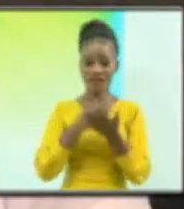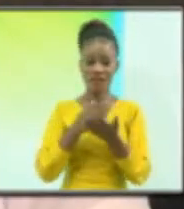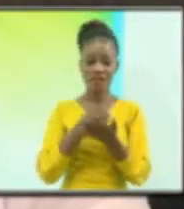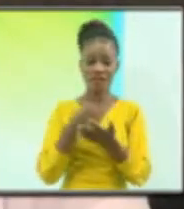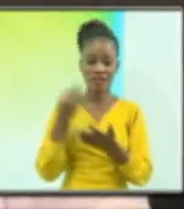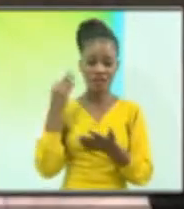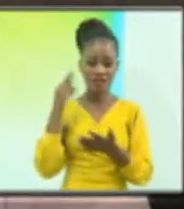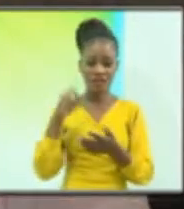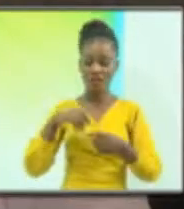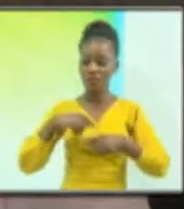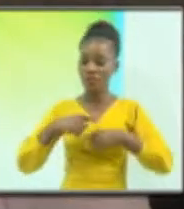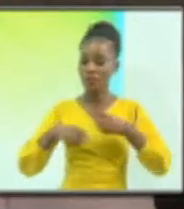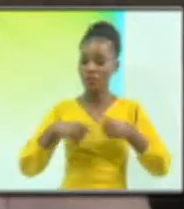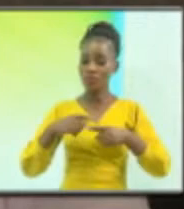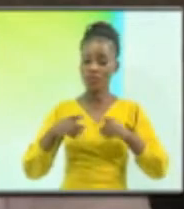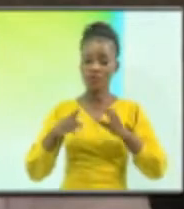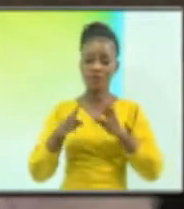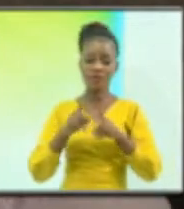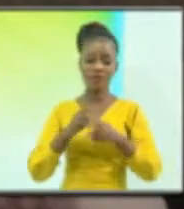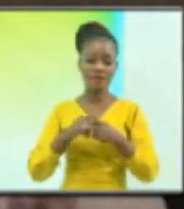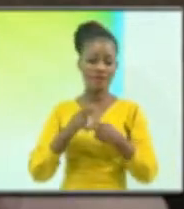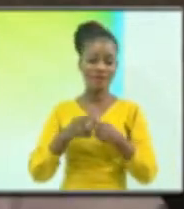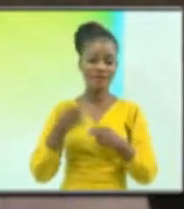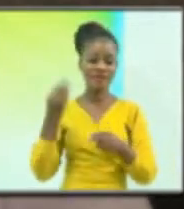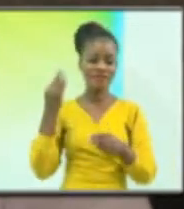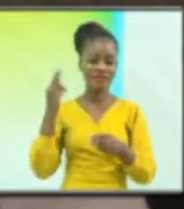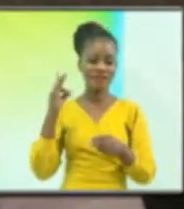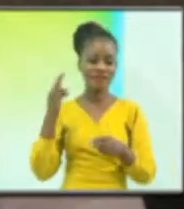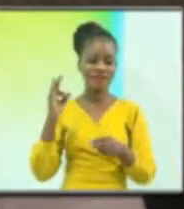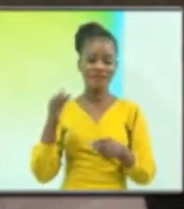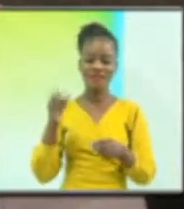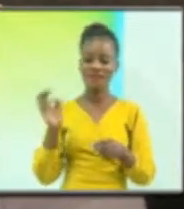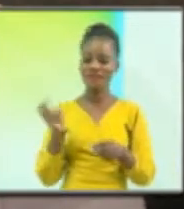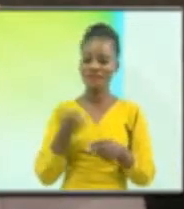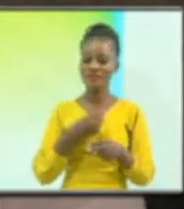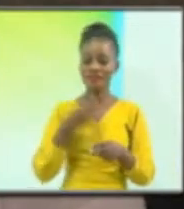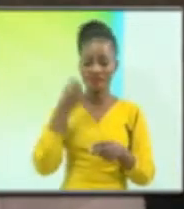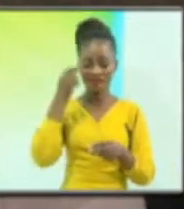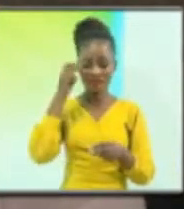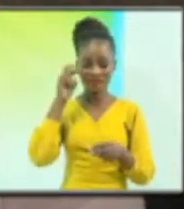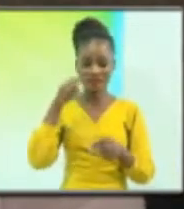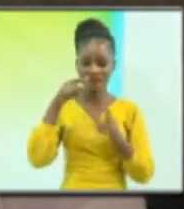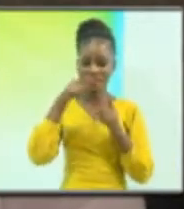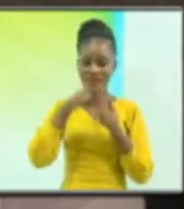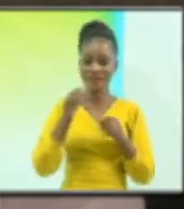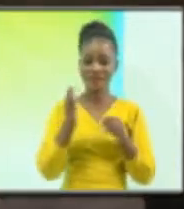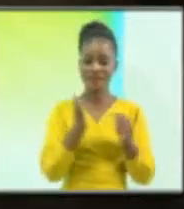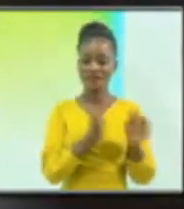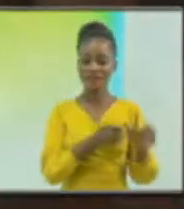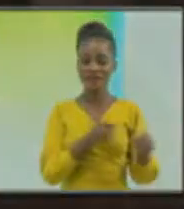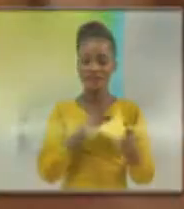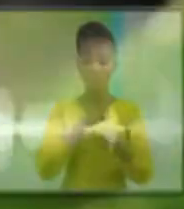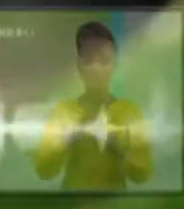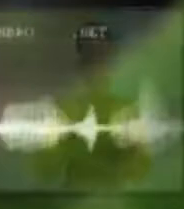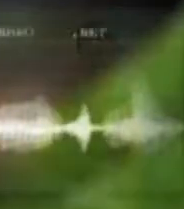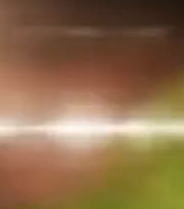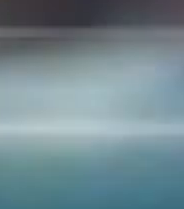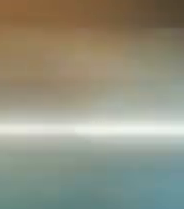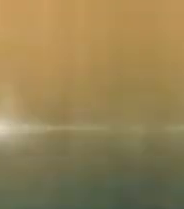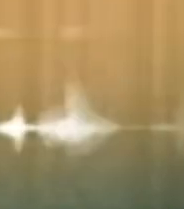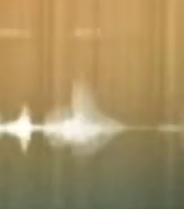passport continues. My name is Fred Makubia, and definitely our vision is to drive your business.